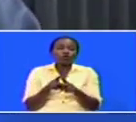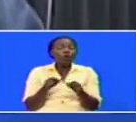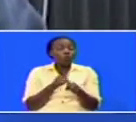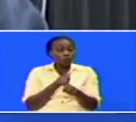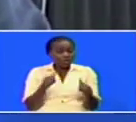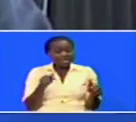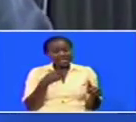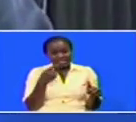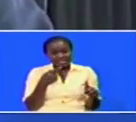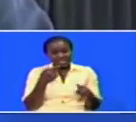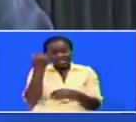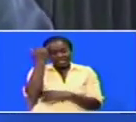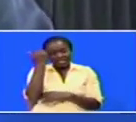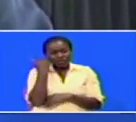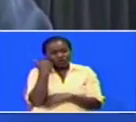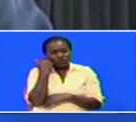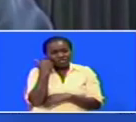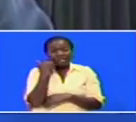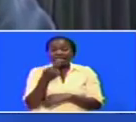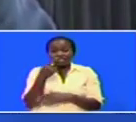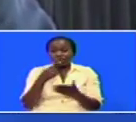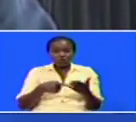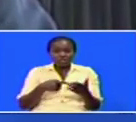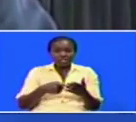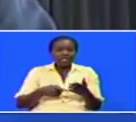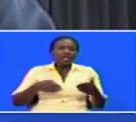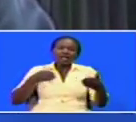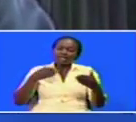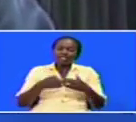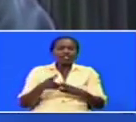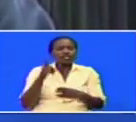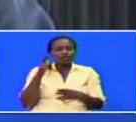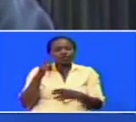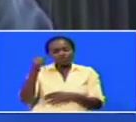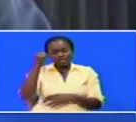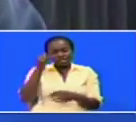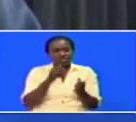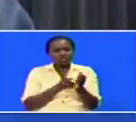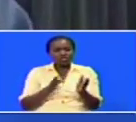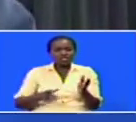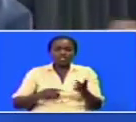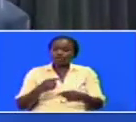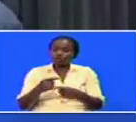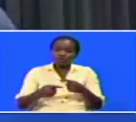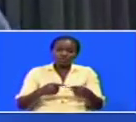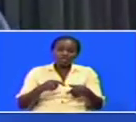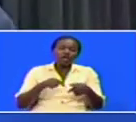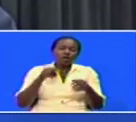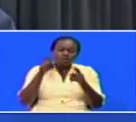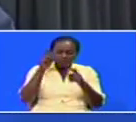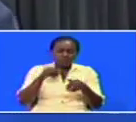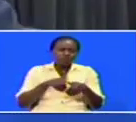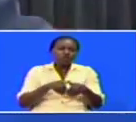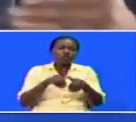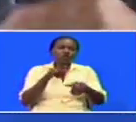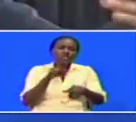that the court has said the strike is illegal. The processes that are supposed to be followed when you are calling